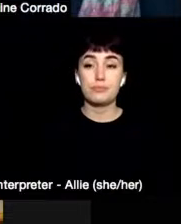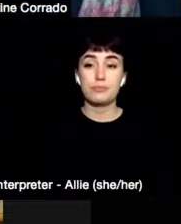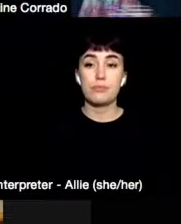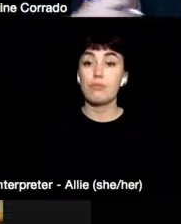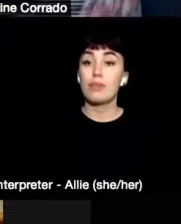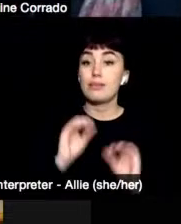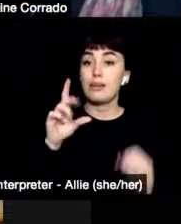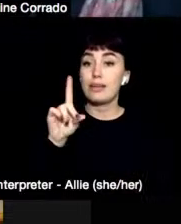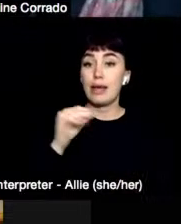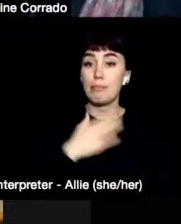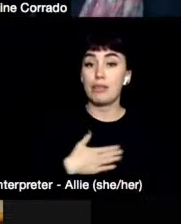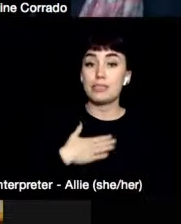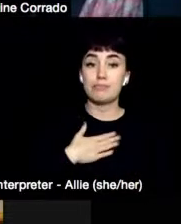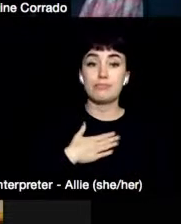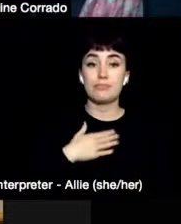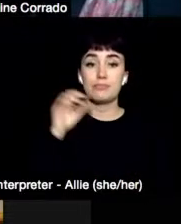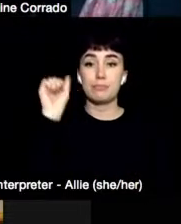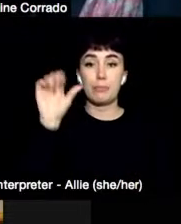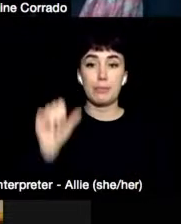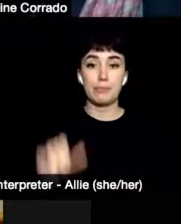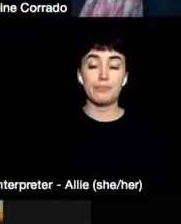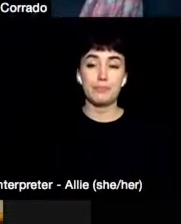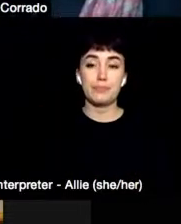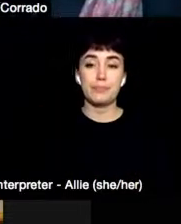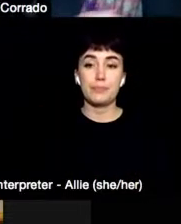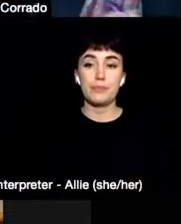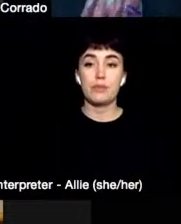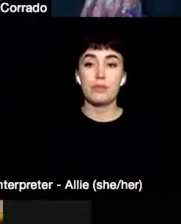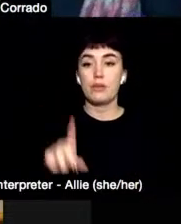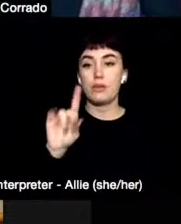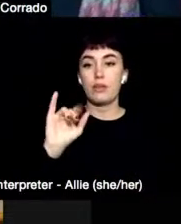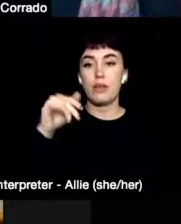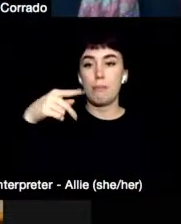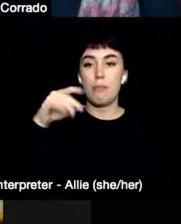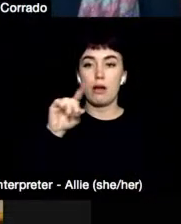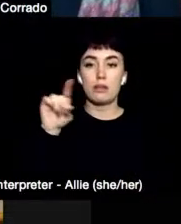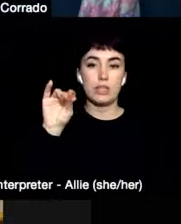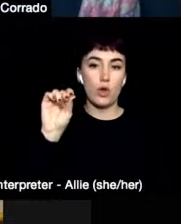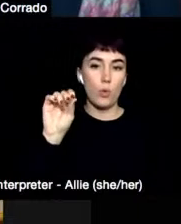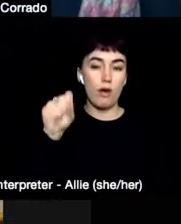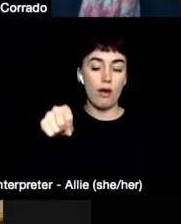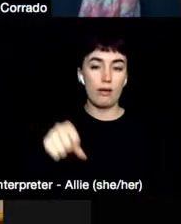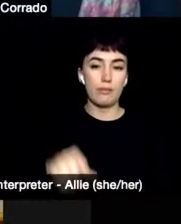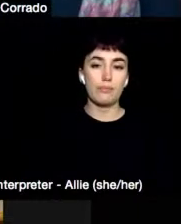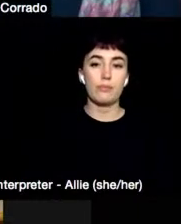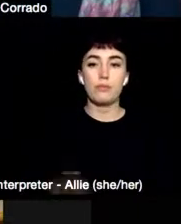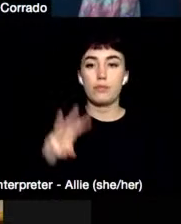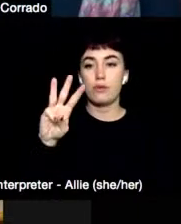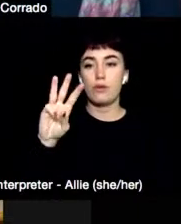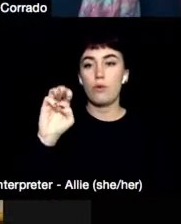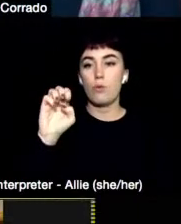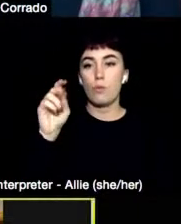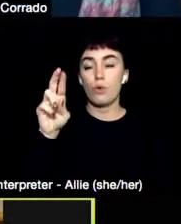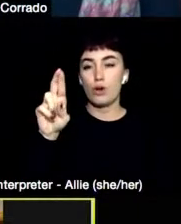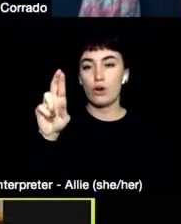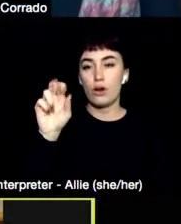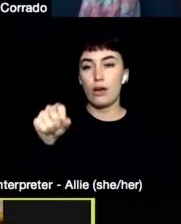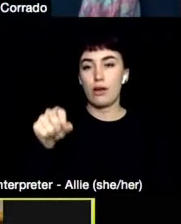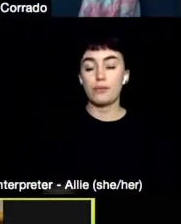Hearing none, Dan, please call the roll. Councilmember DePonzio. Aye. Councilmember Werner.